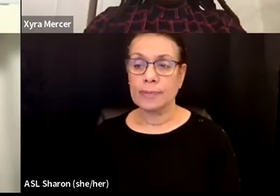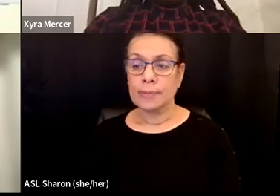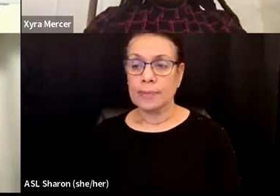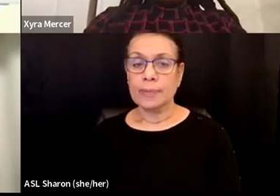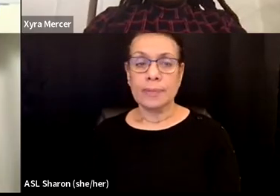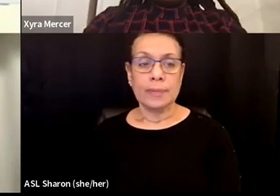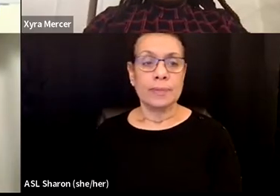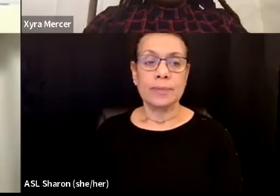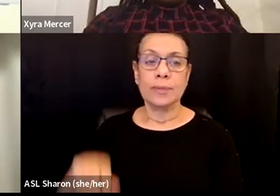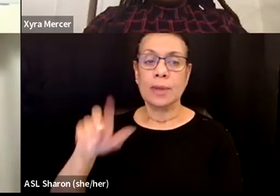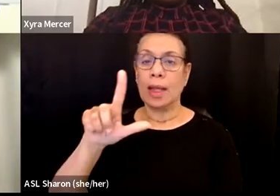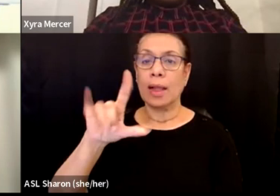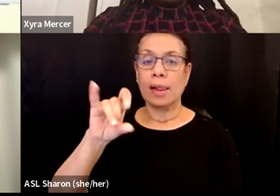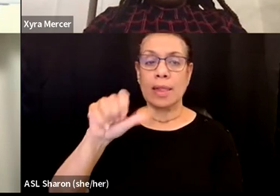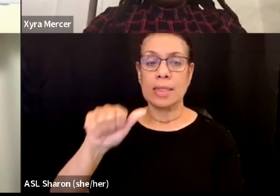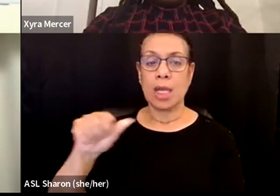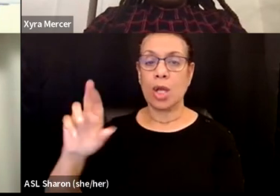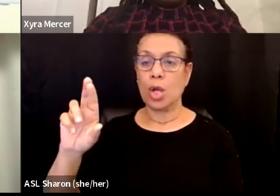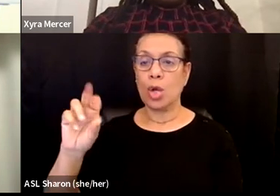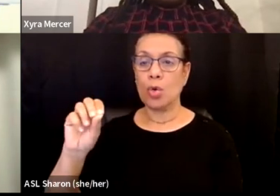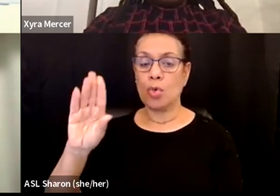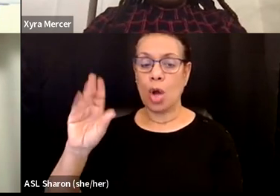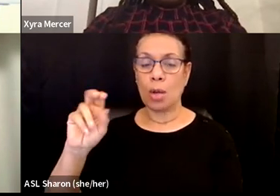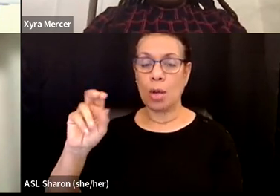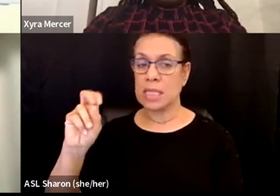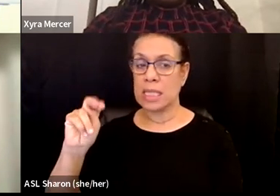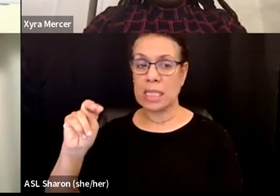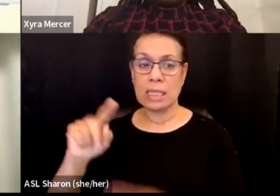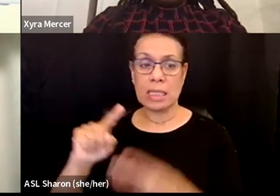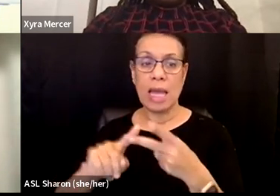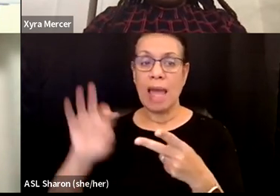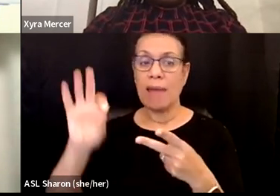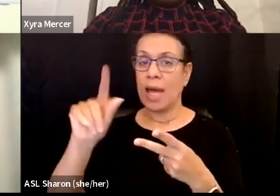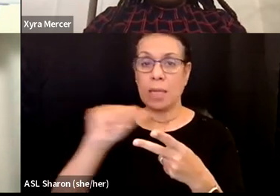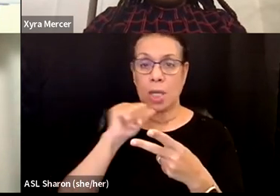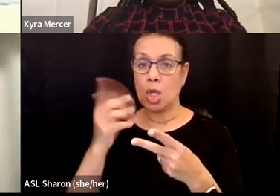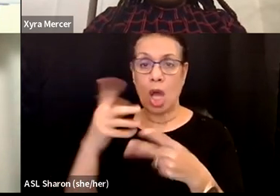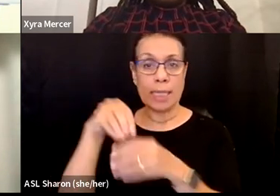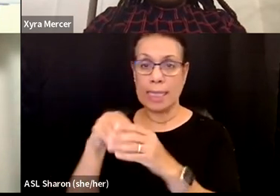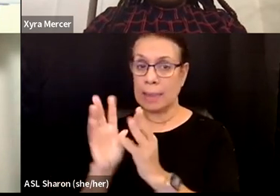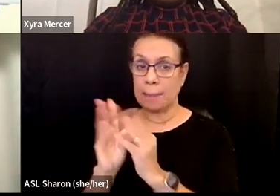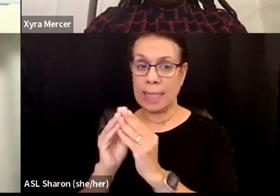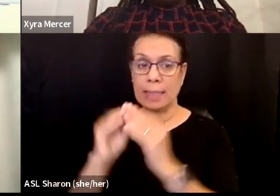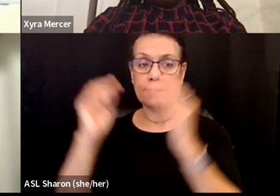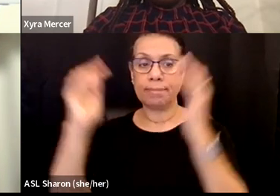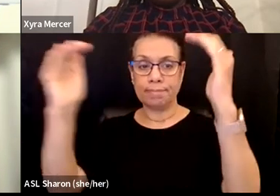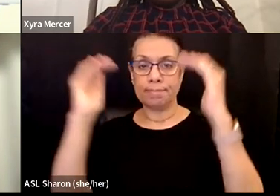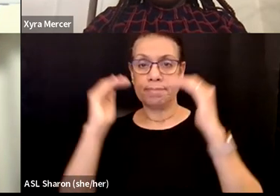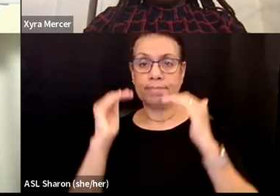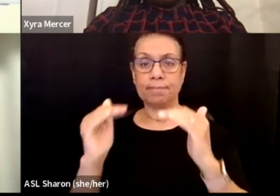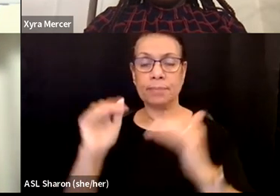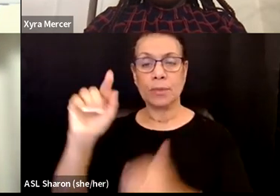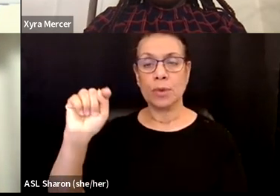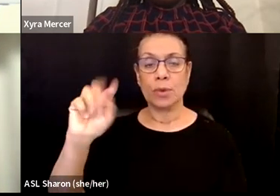lisa robinson and fatima ali salaam are not signed into the meeting so we'll move on to tracy curtin